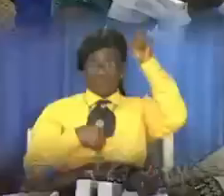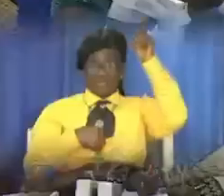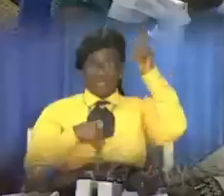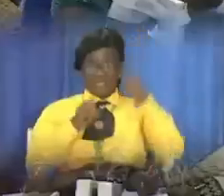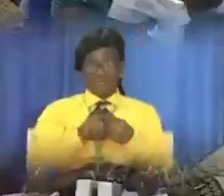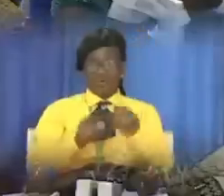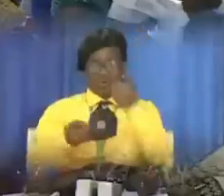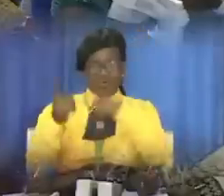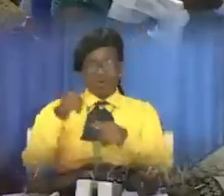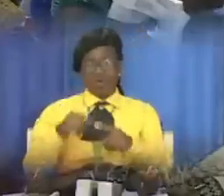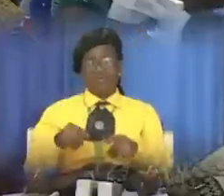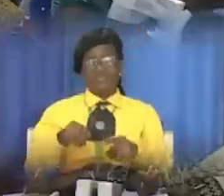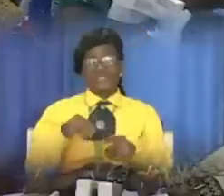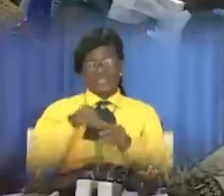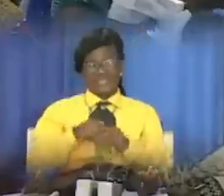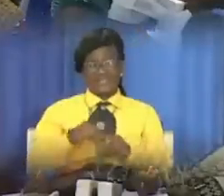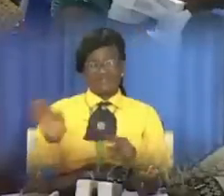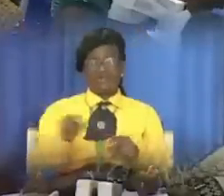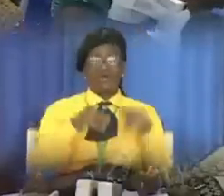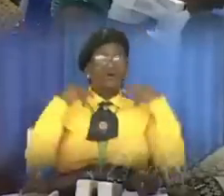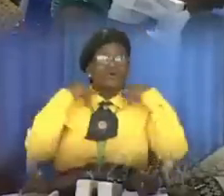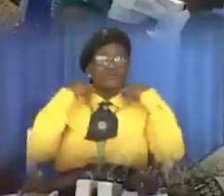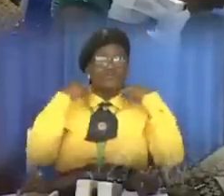your yokes will be destroyed.